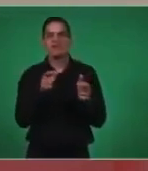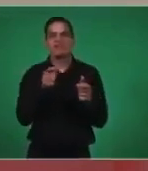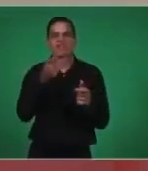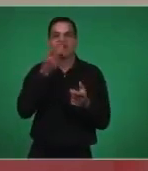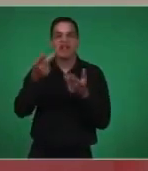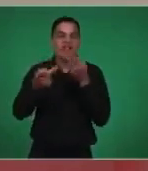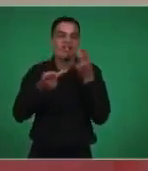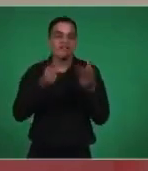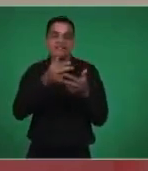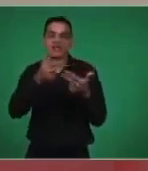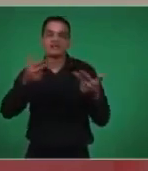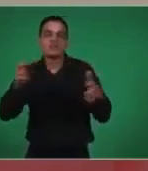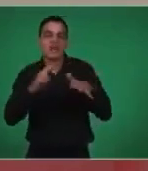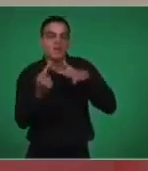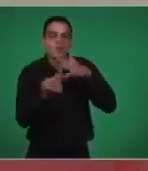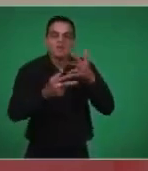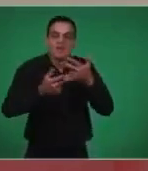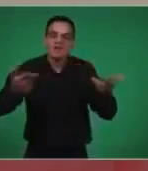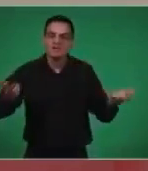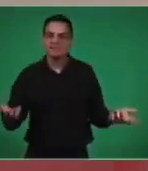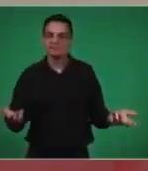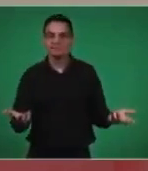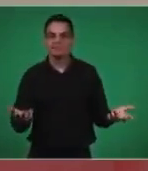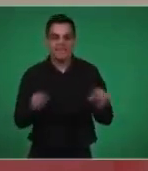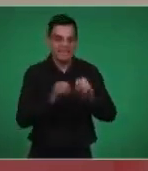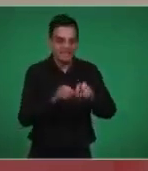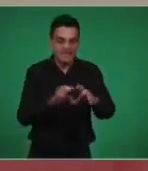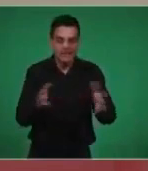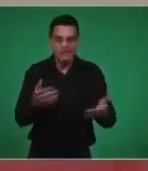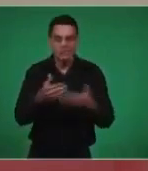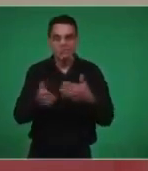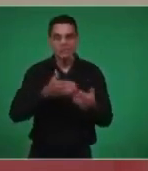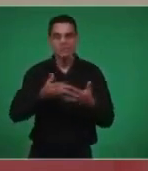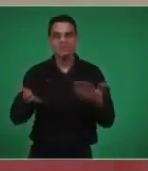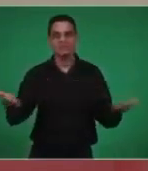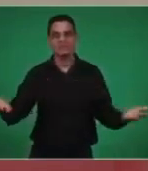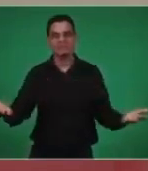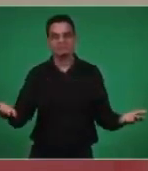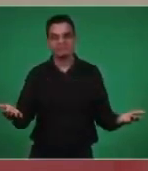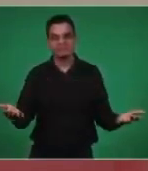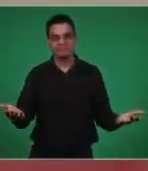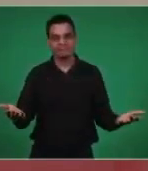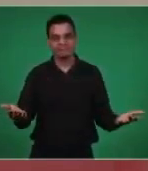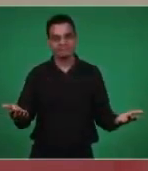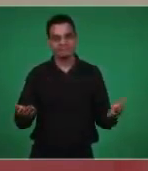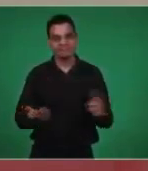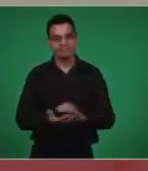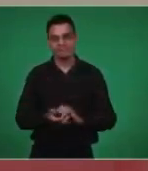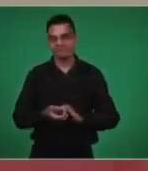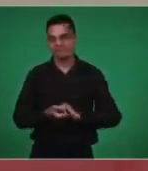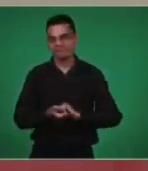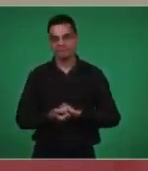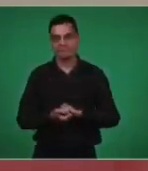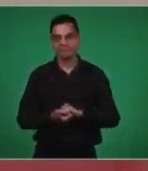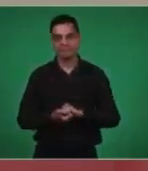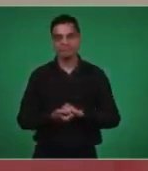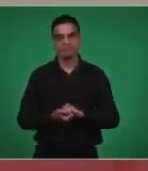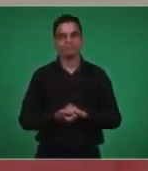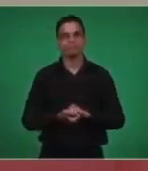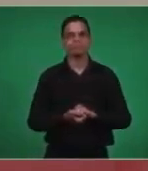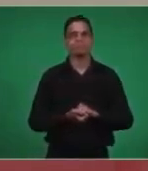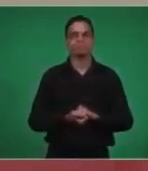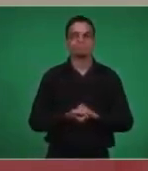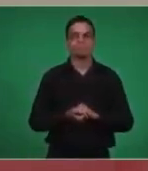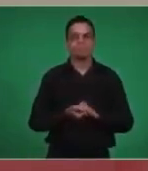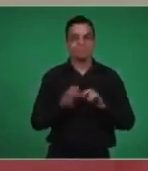this as a resource for teaching. This has been a terrible evil in our schools today.